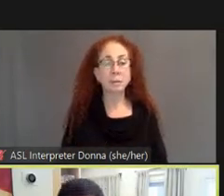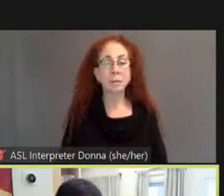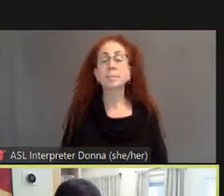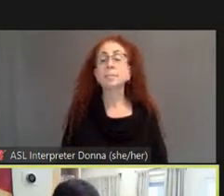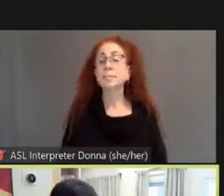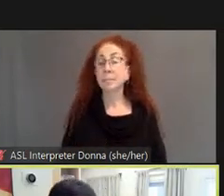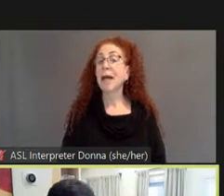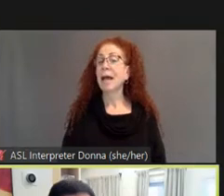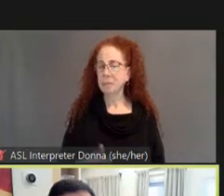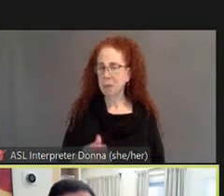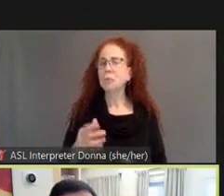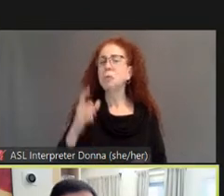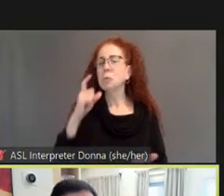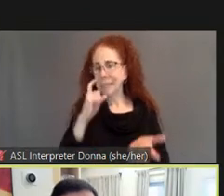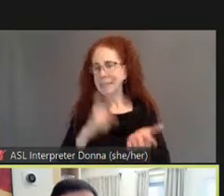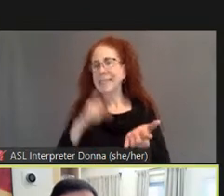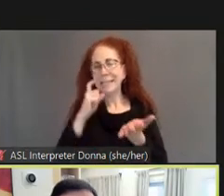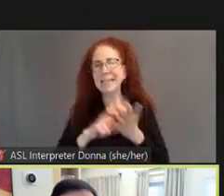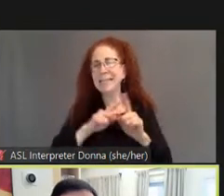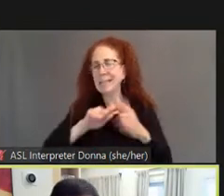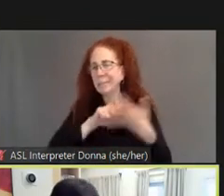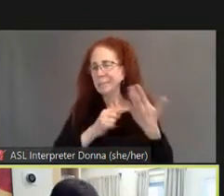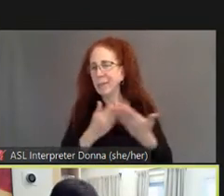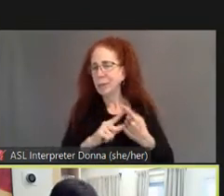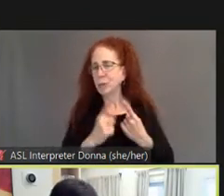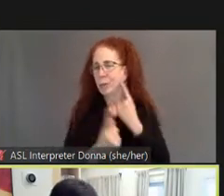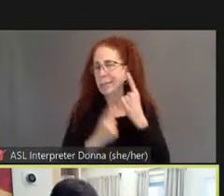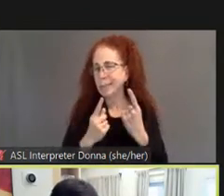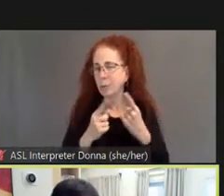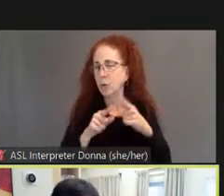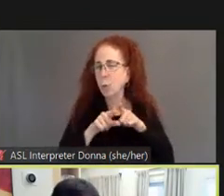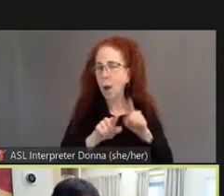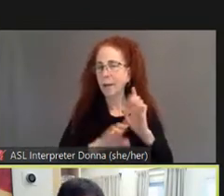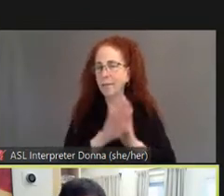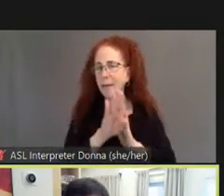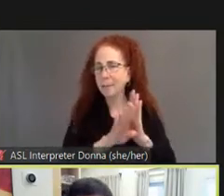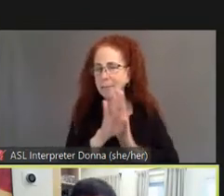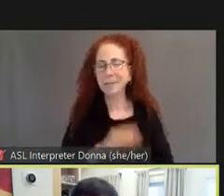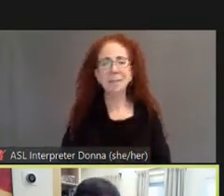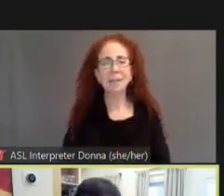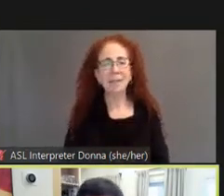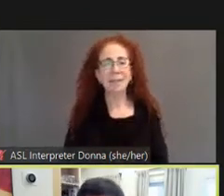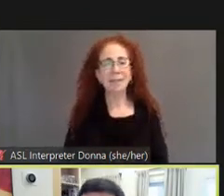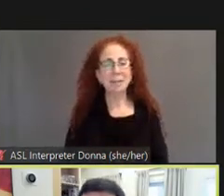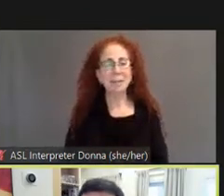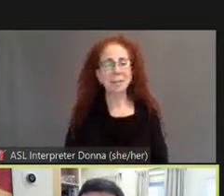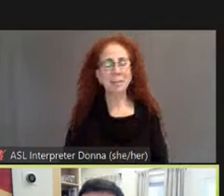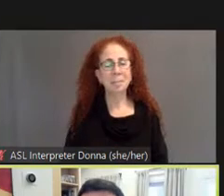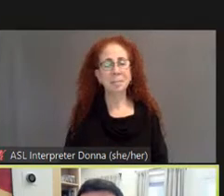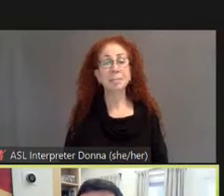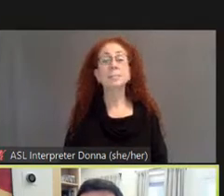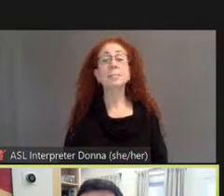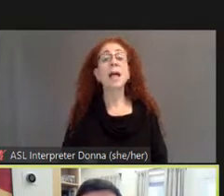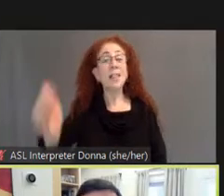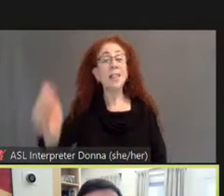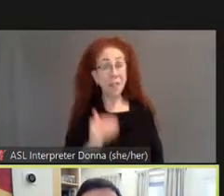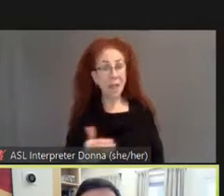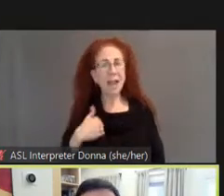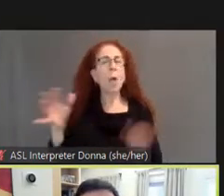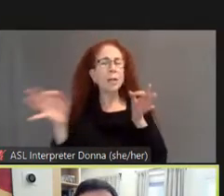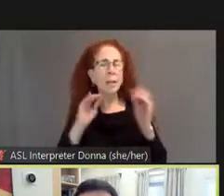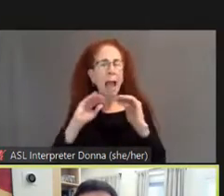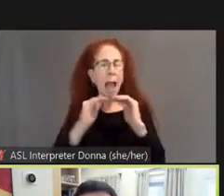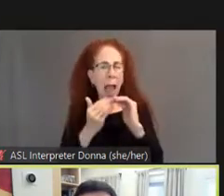various considerations that went into its development. I'll then share a little bit about how Opera Philadelphia has started